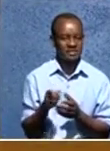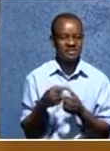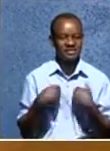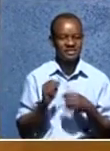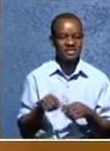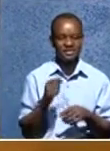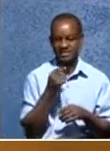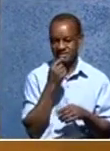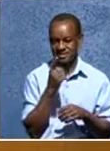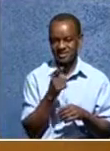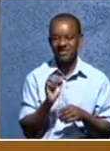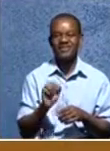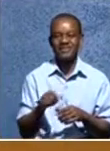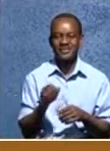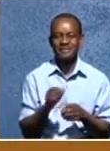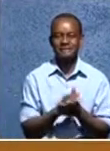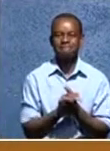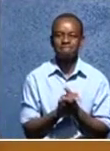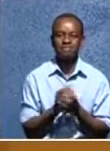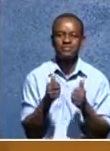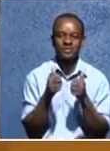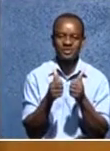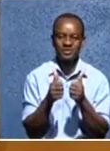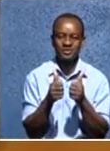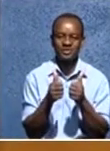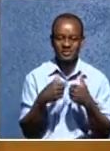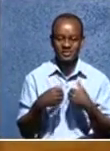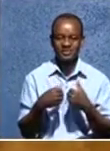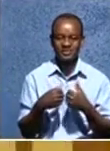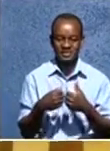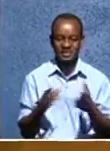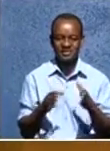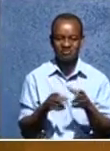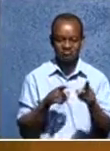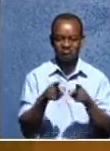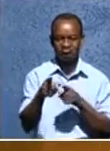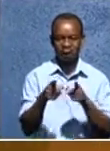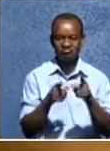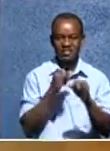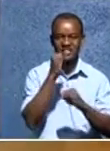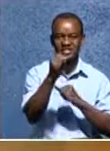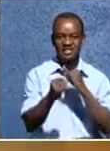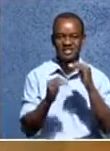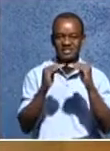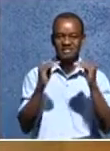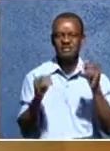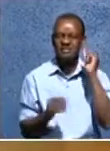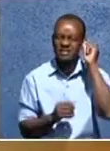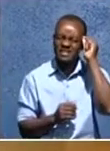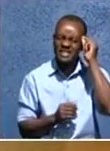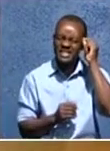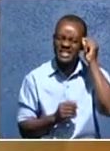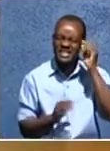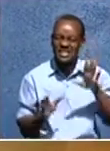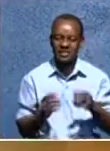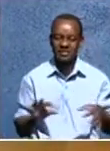have competitive standards and they can actually compete on an international level. So that is where the Imagine connection comes in